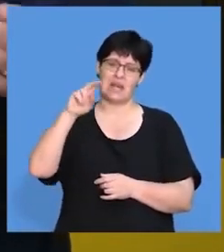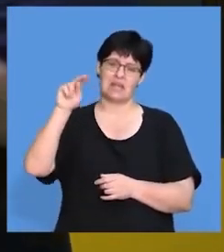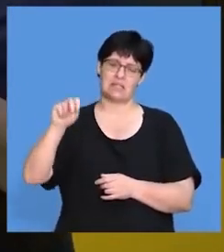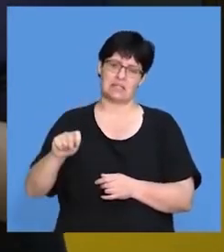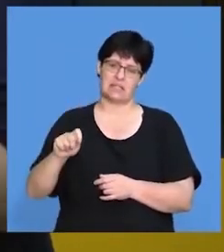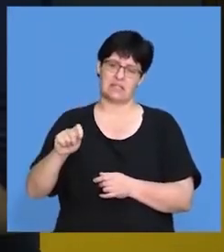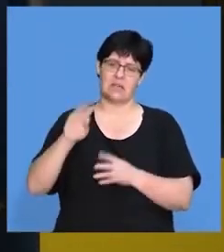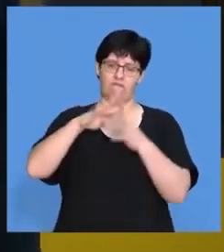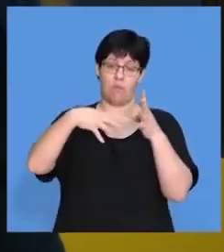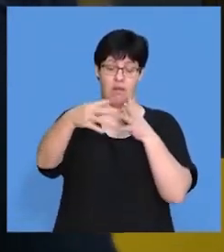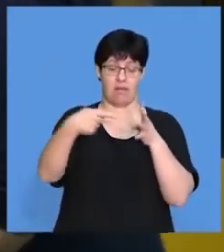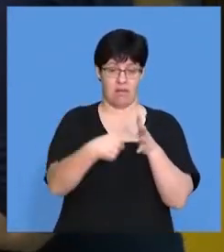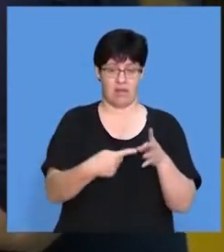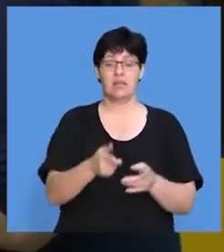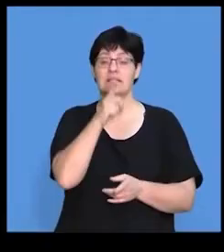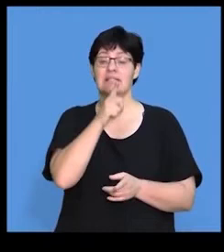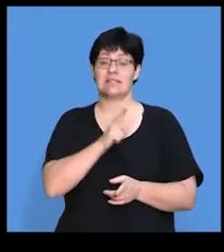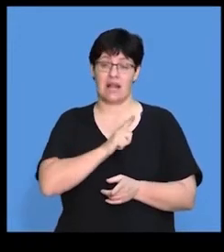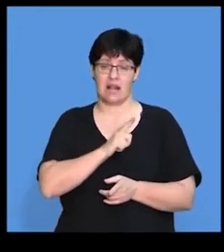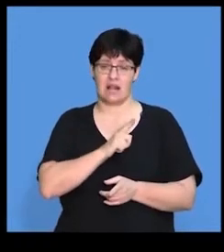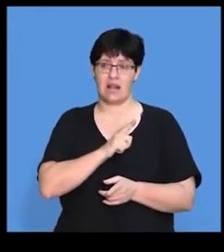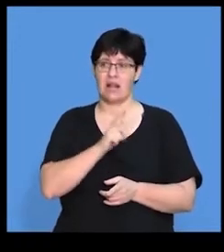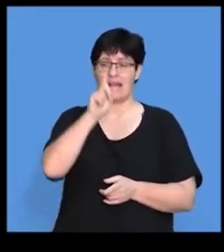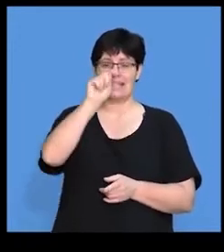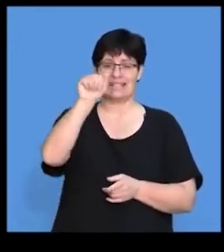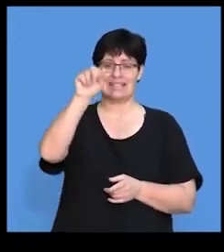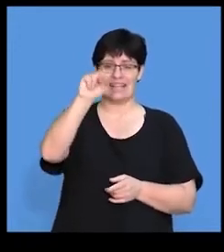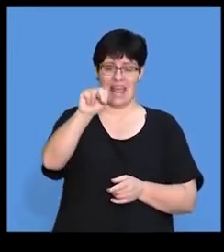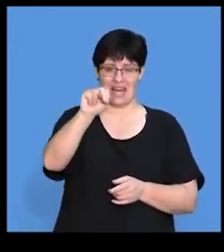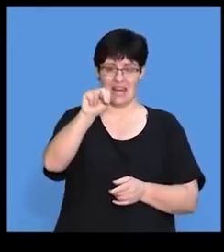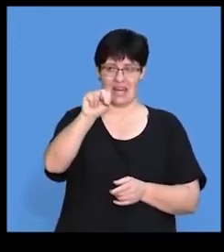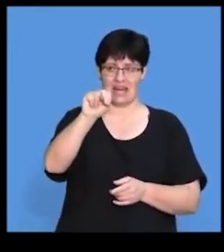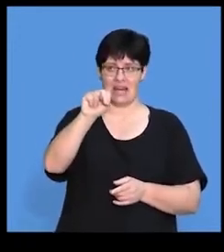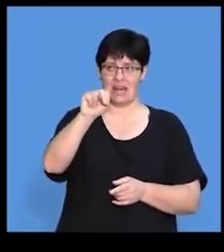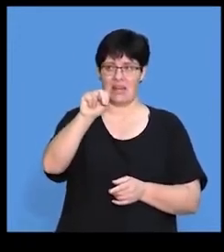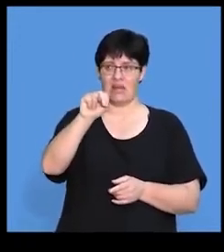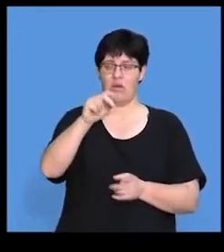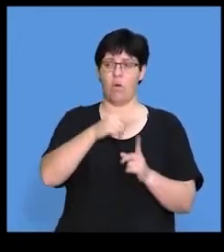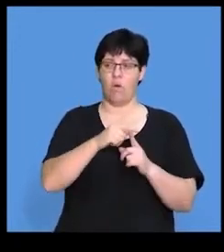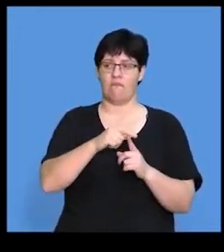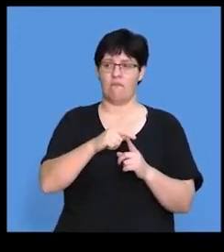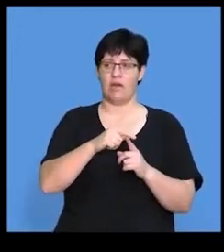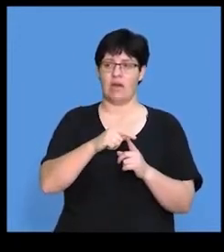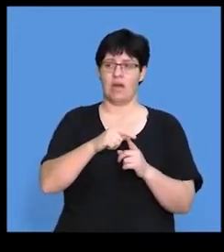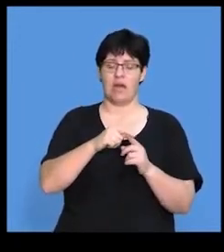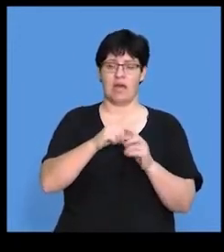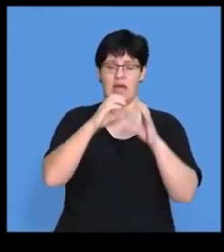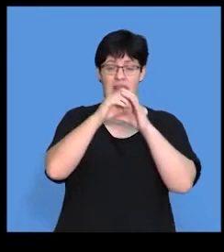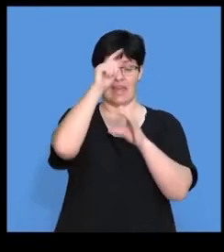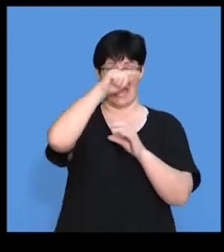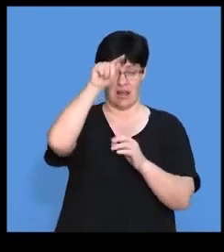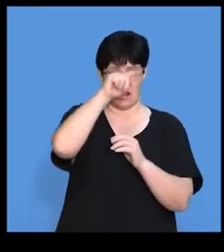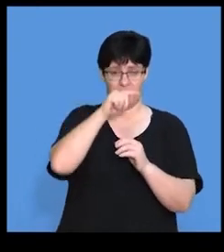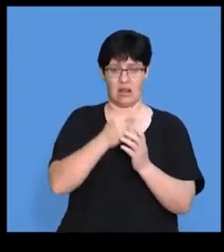our gradient formula tells us that tan of the angle that